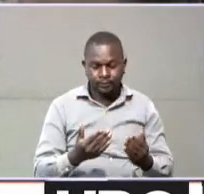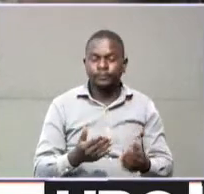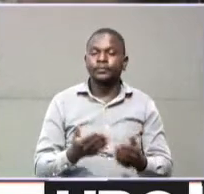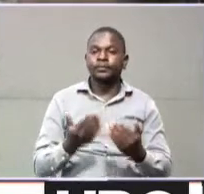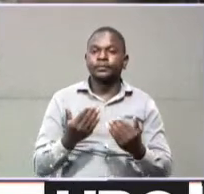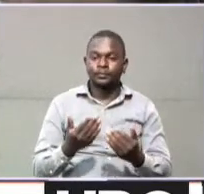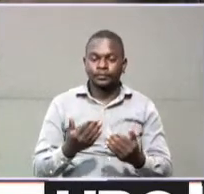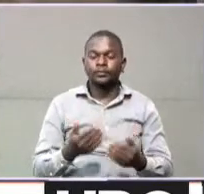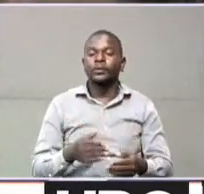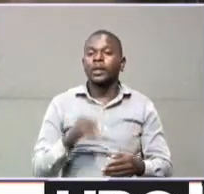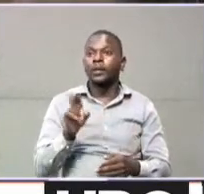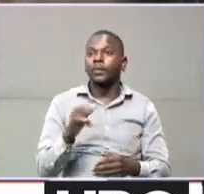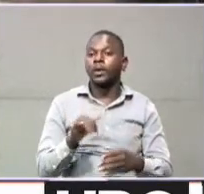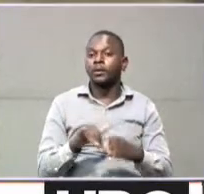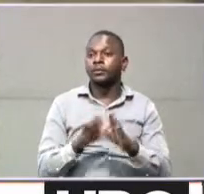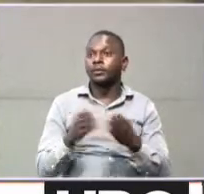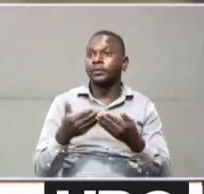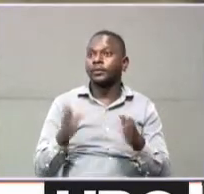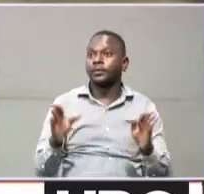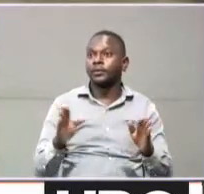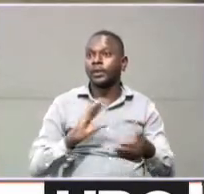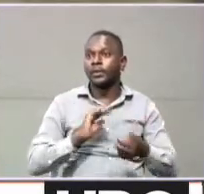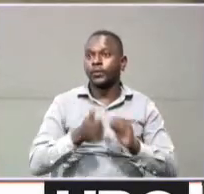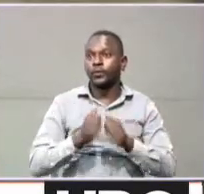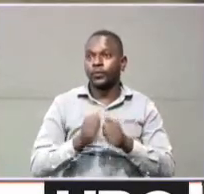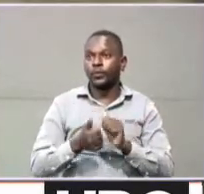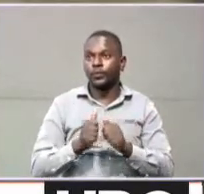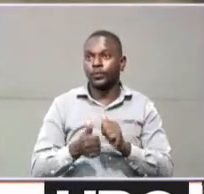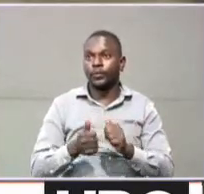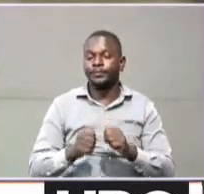so uh now colleagues i open up